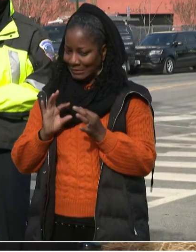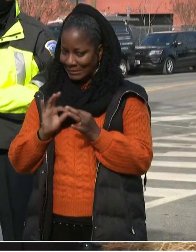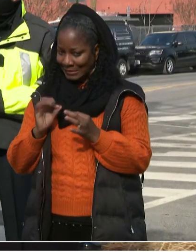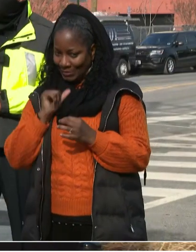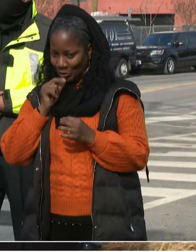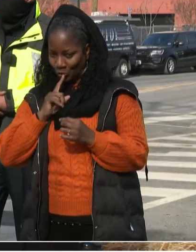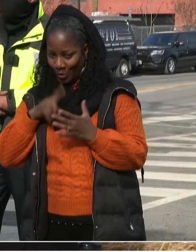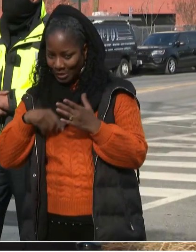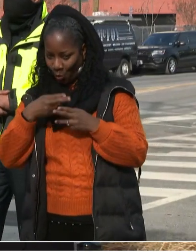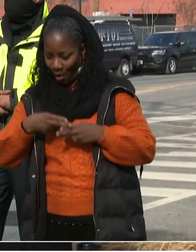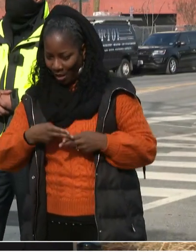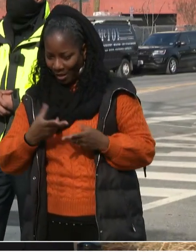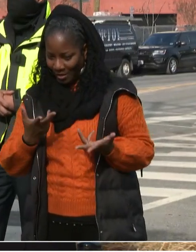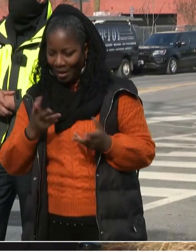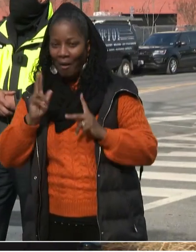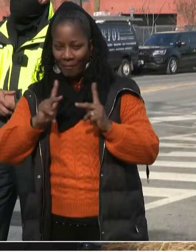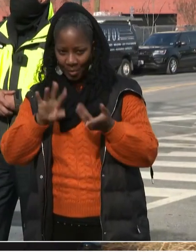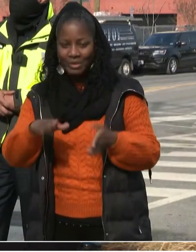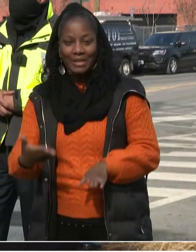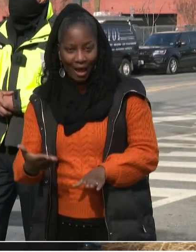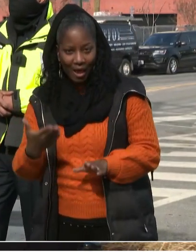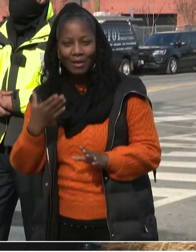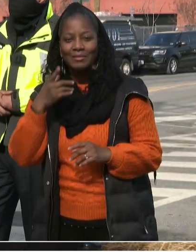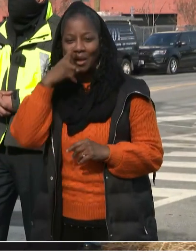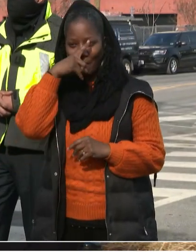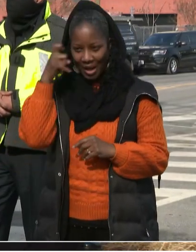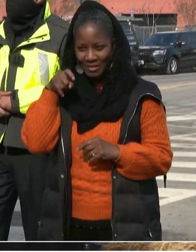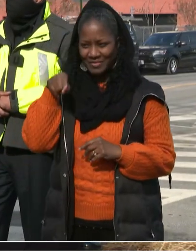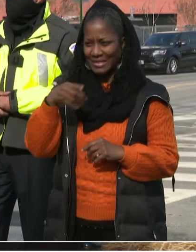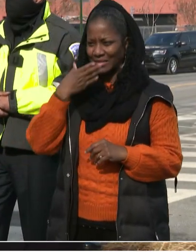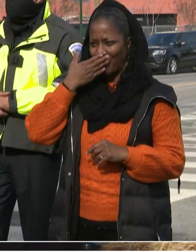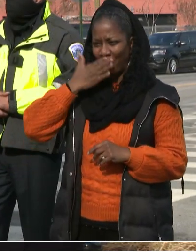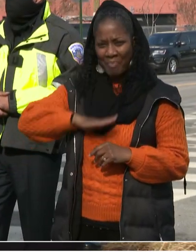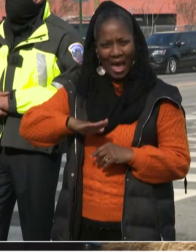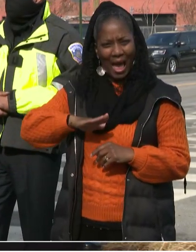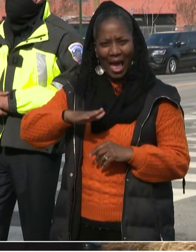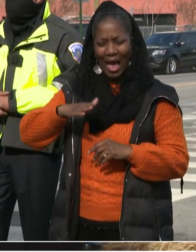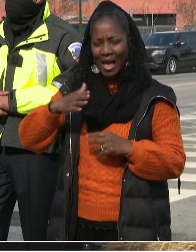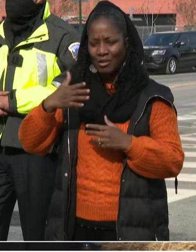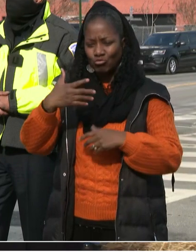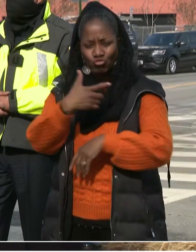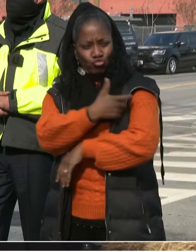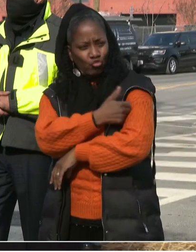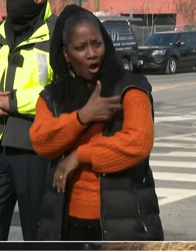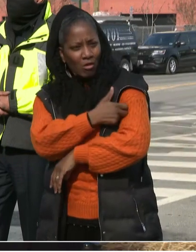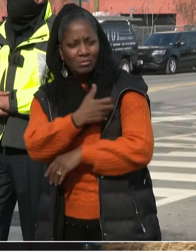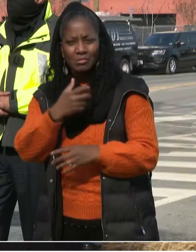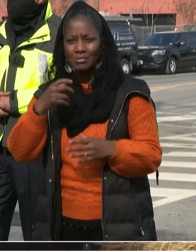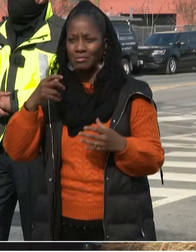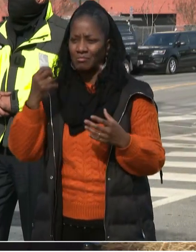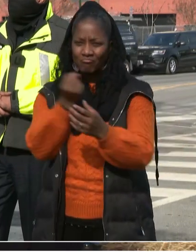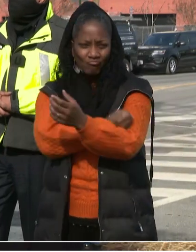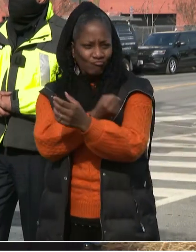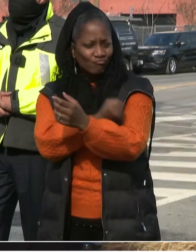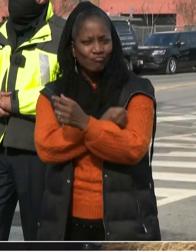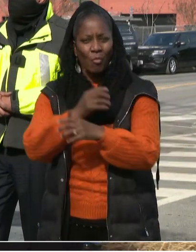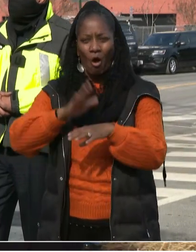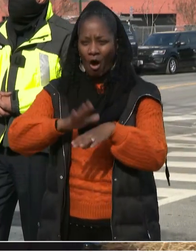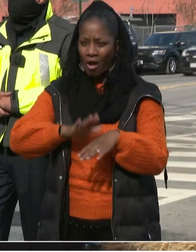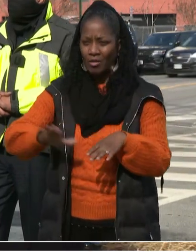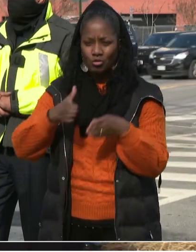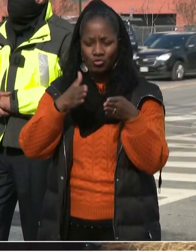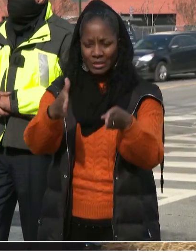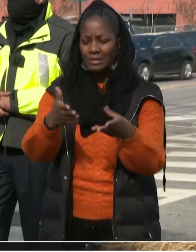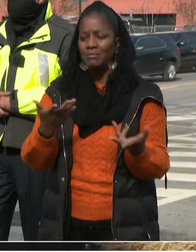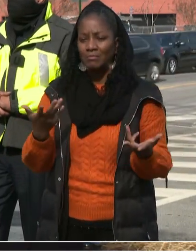it, but people died because of this bad drugs on the street. So they're all bad, but